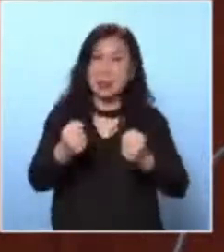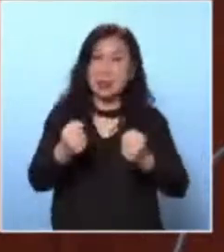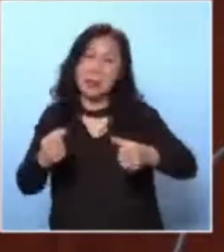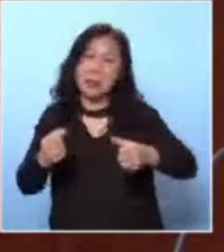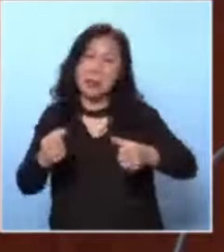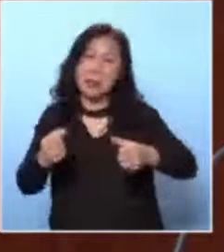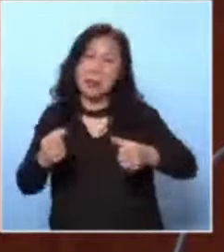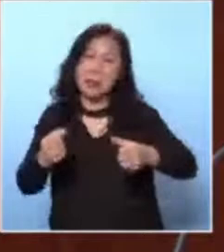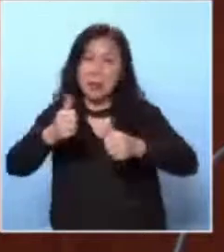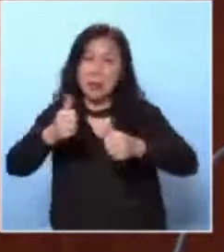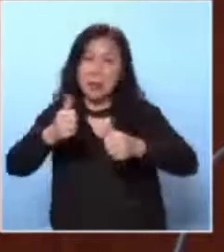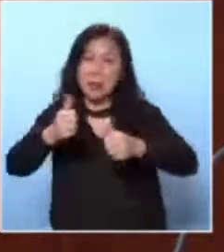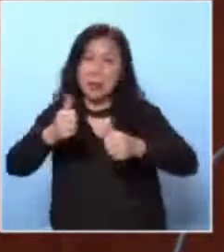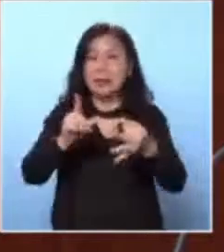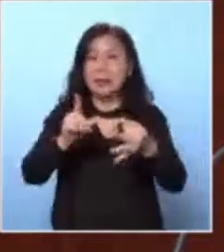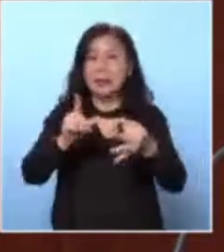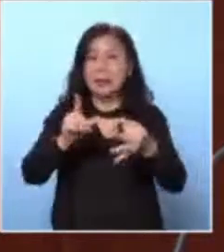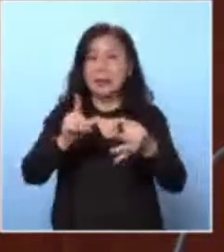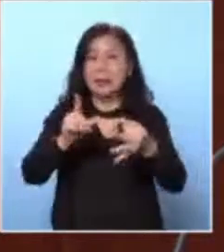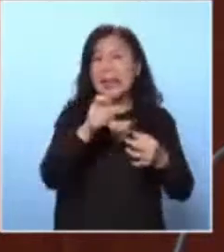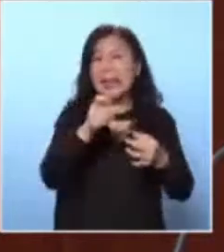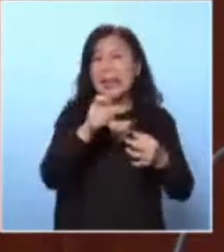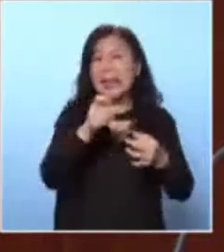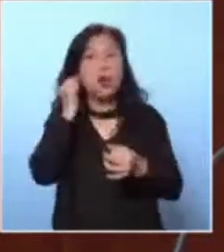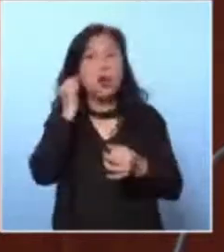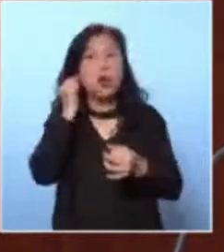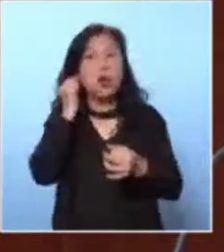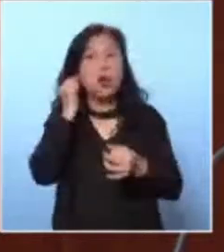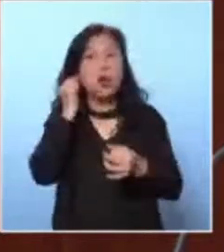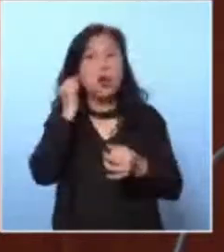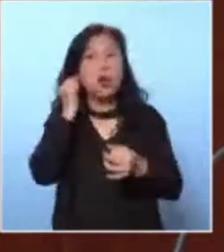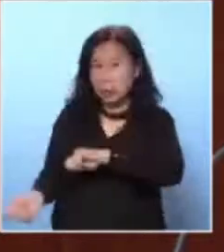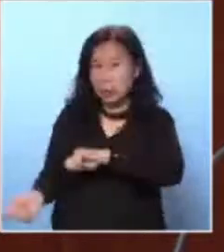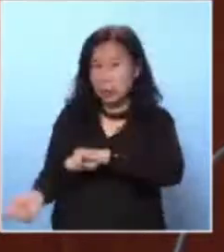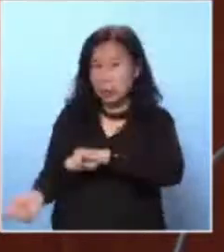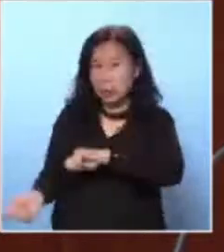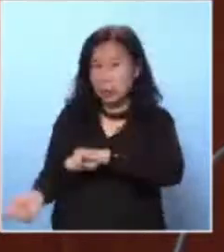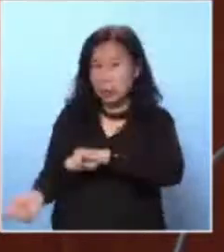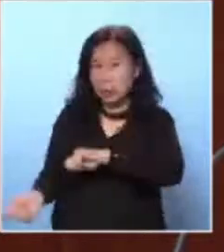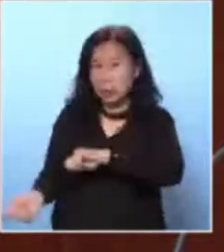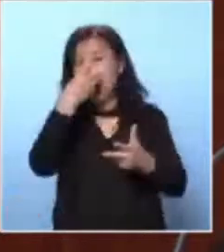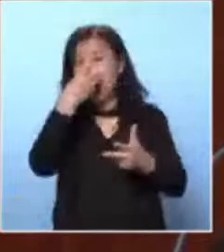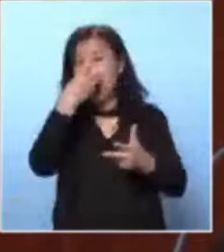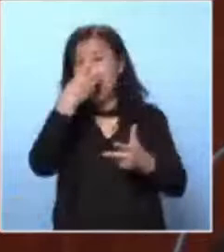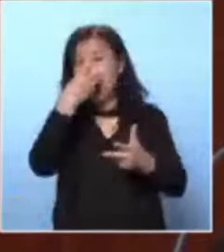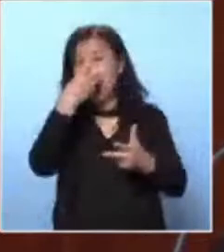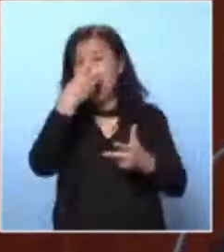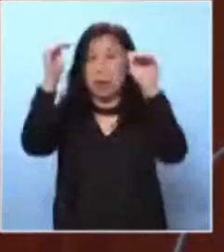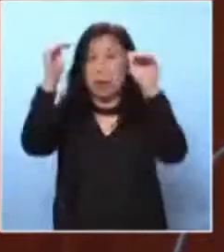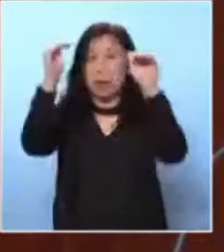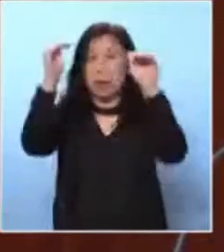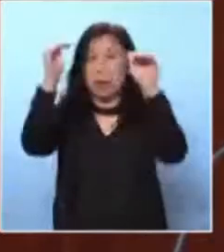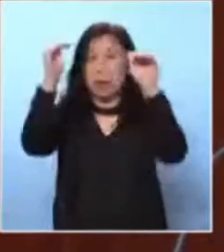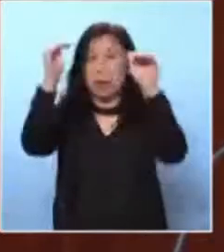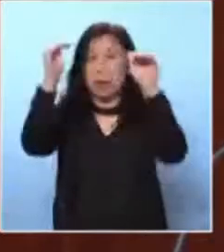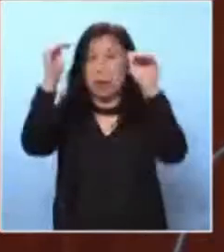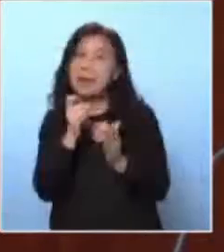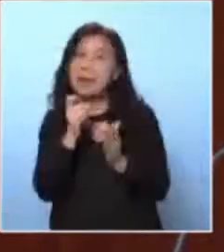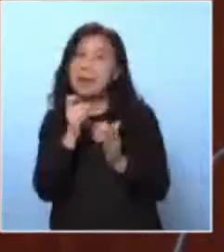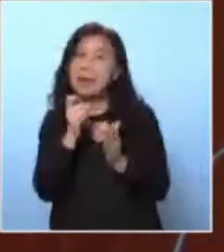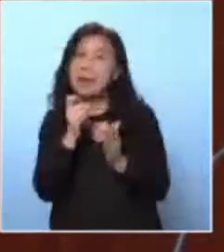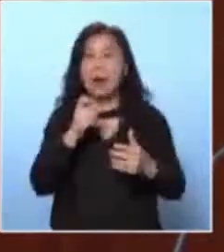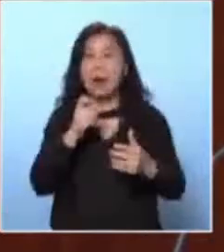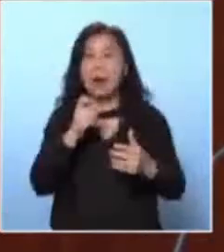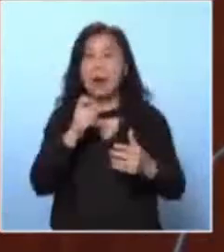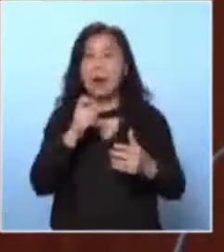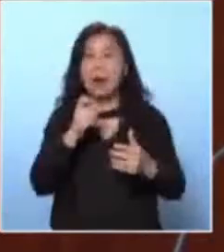sports events supported by the MARC system will be held in Hong Kong this year, the highest number ever. These events have attracted